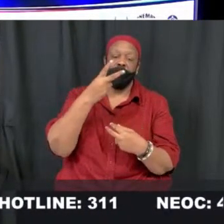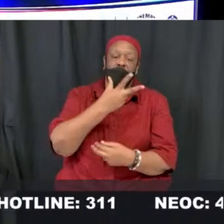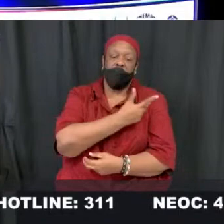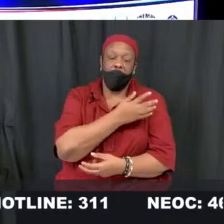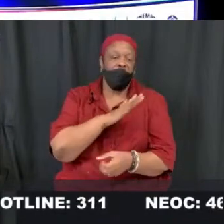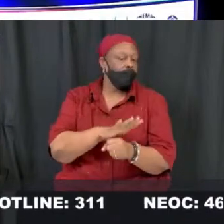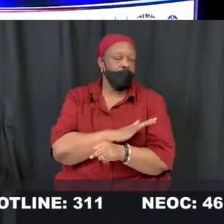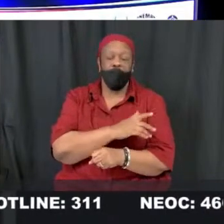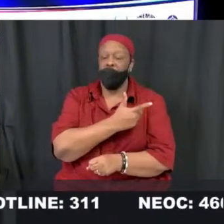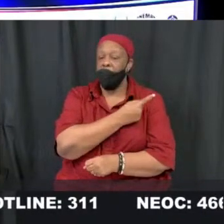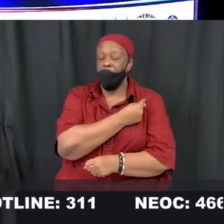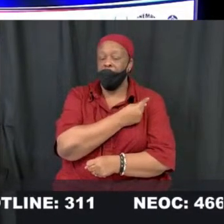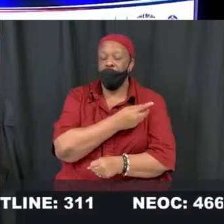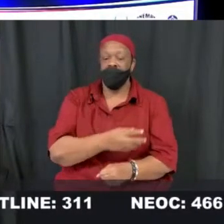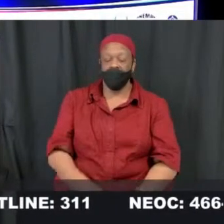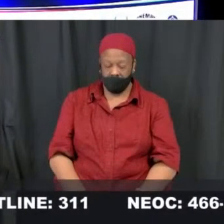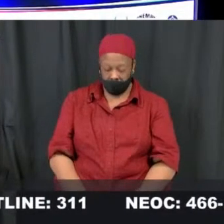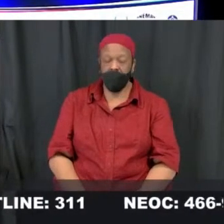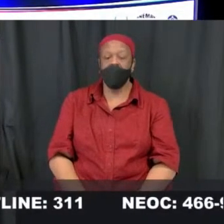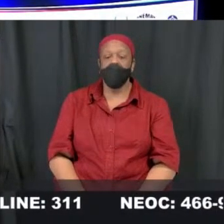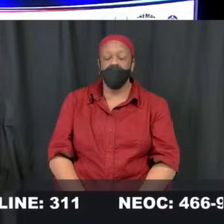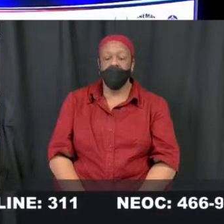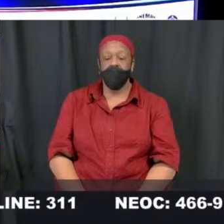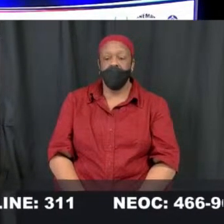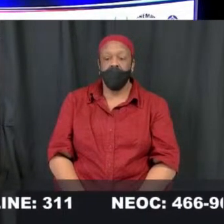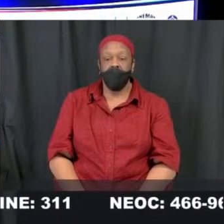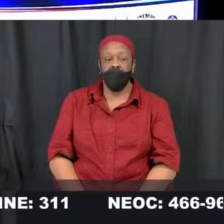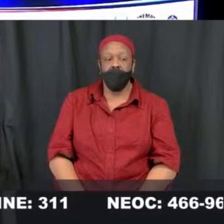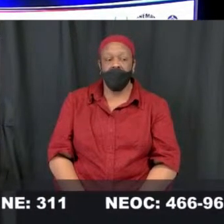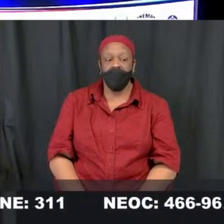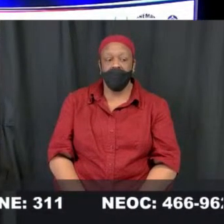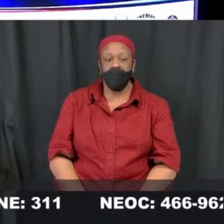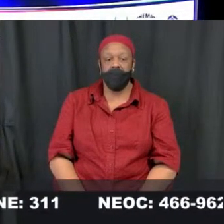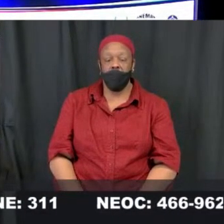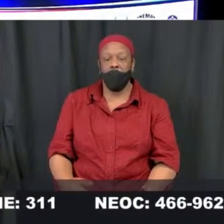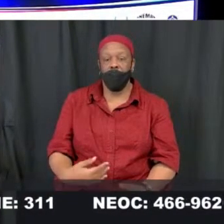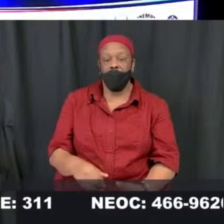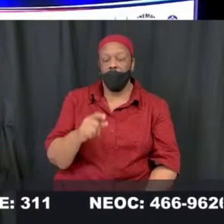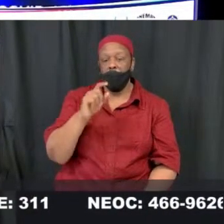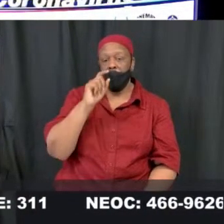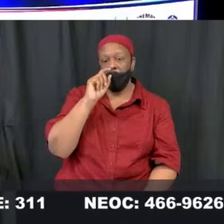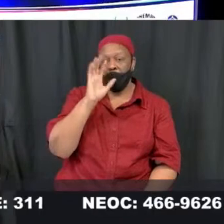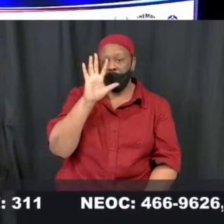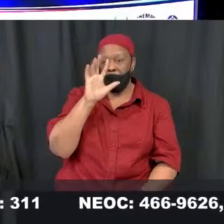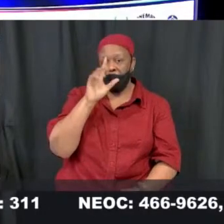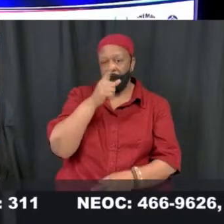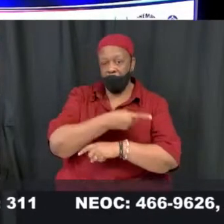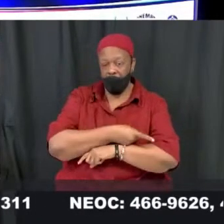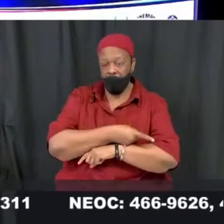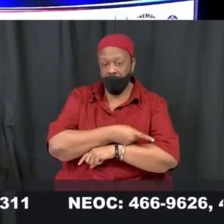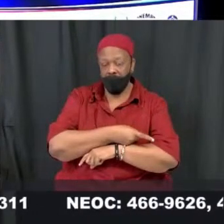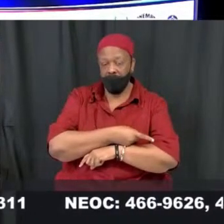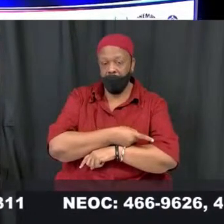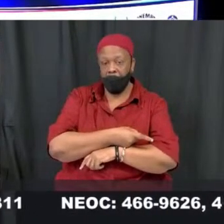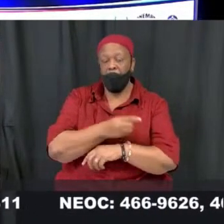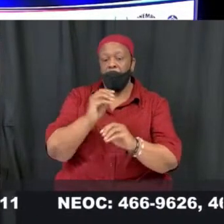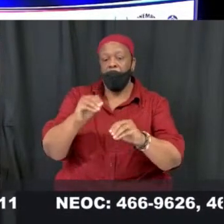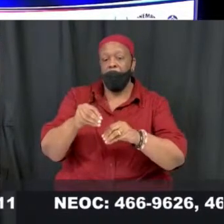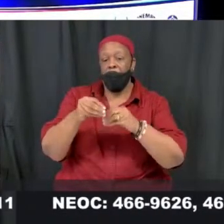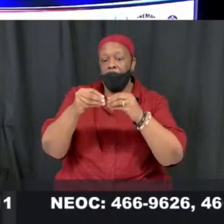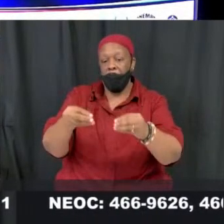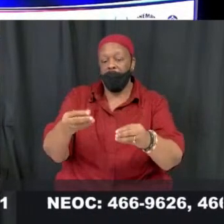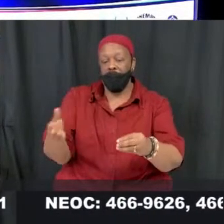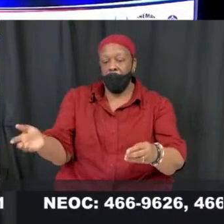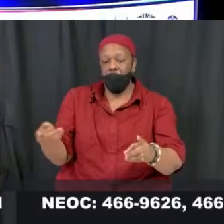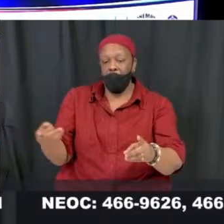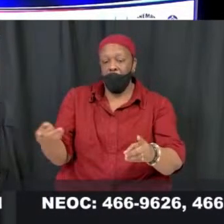Over the past weeks, we have had to provide some social support to 114 households.